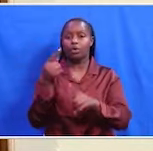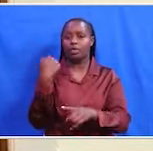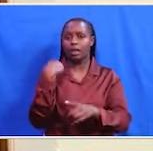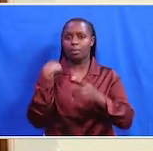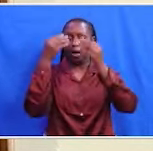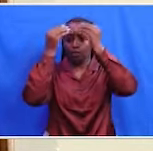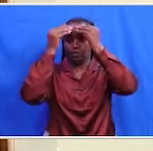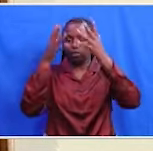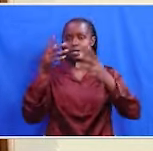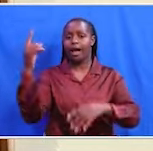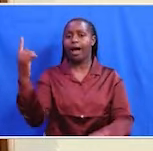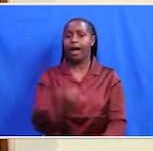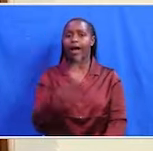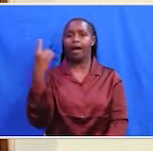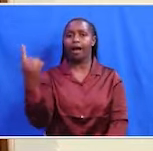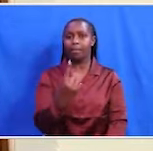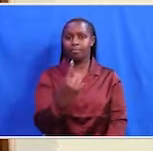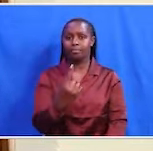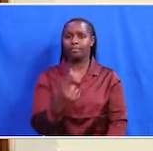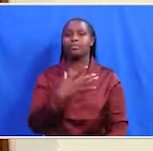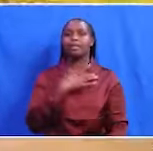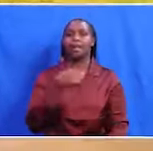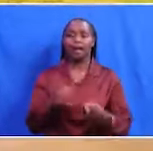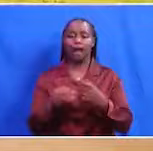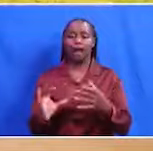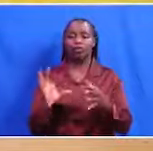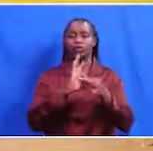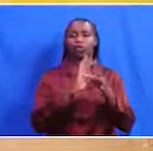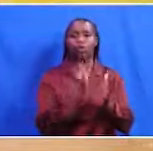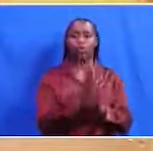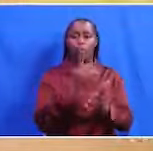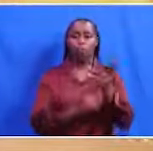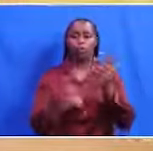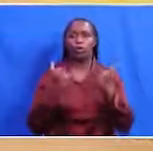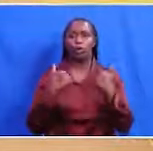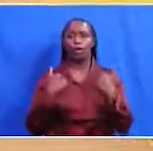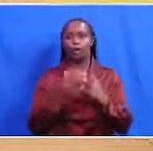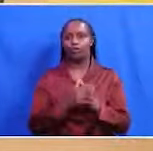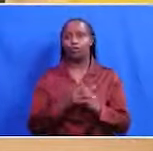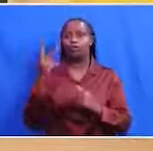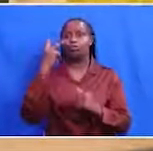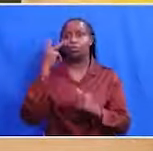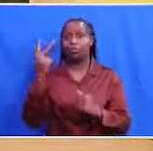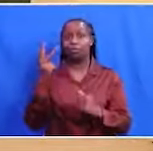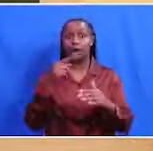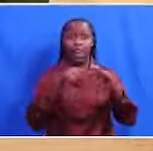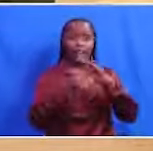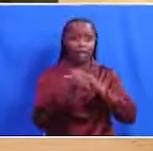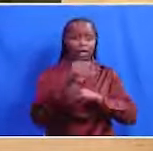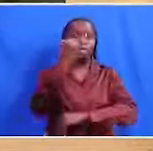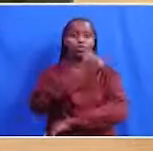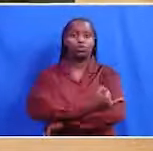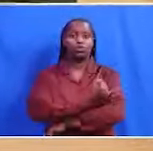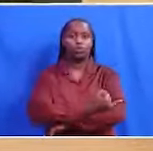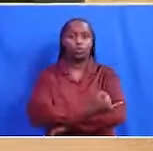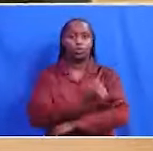students, like associating with good things, isn't it? These are through ways into the institution, with academic